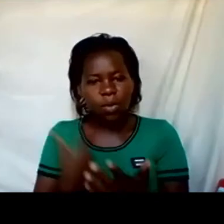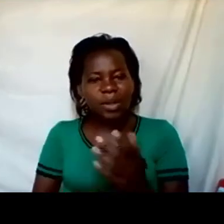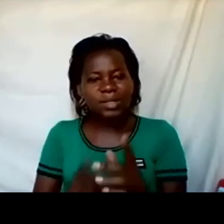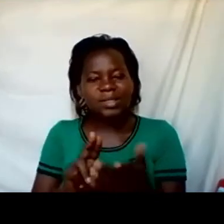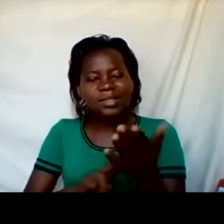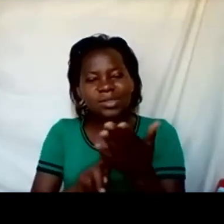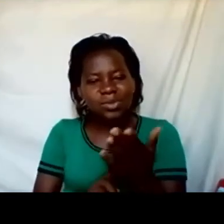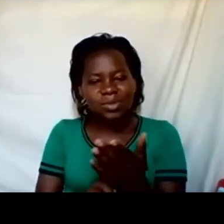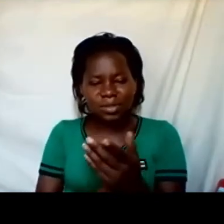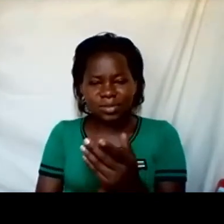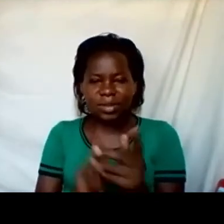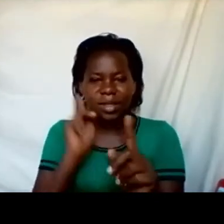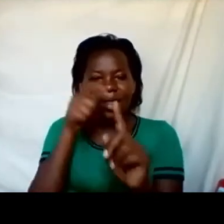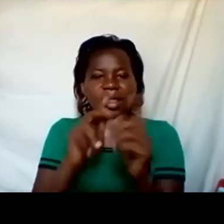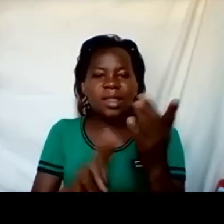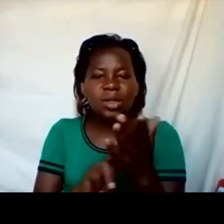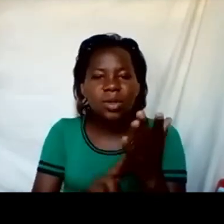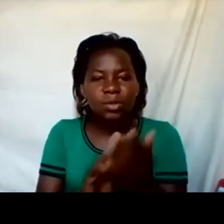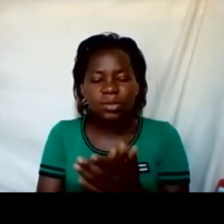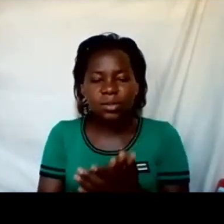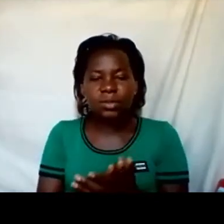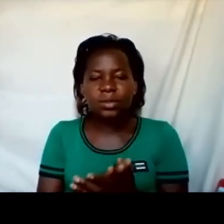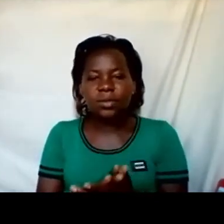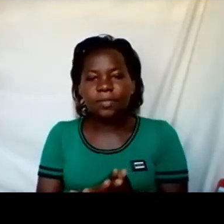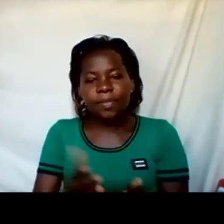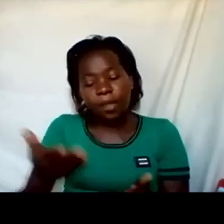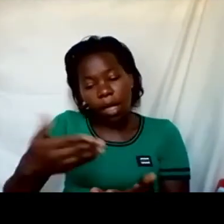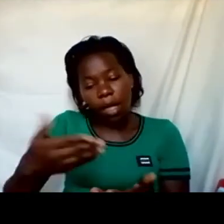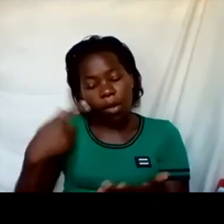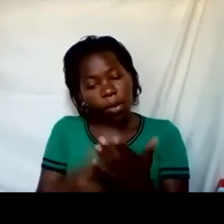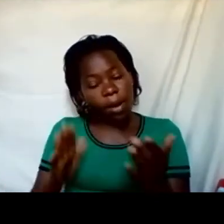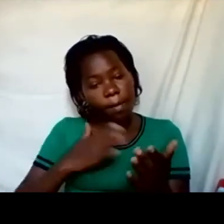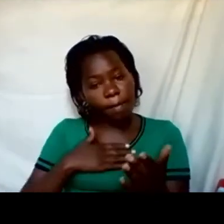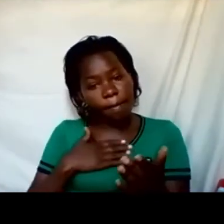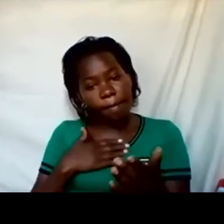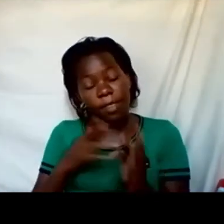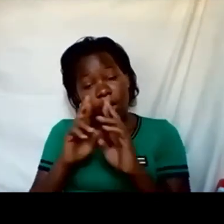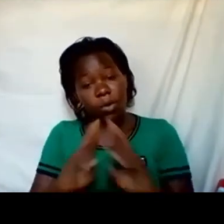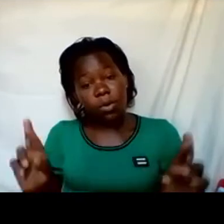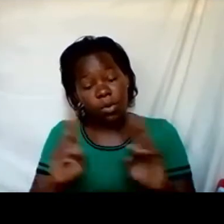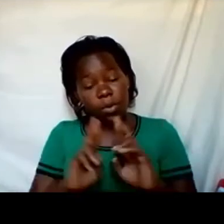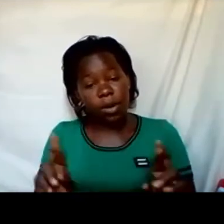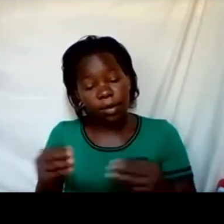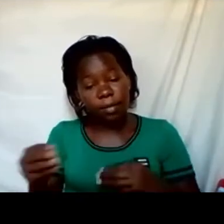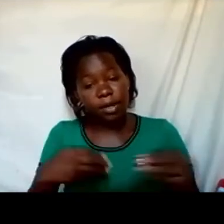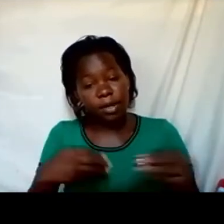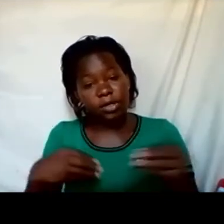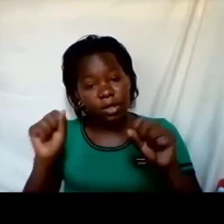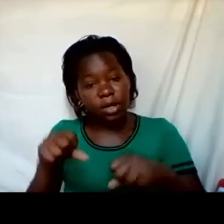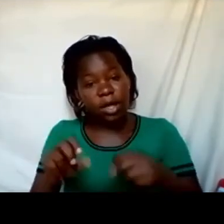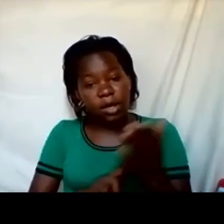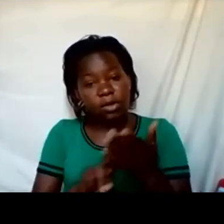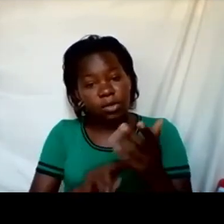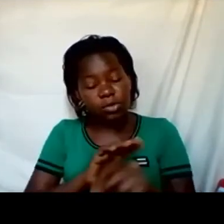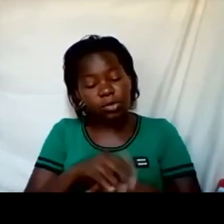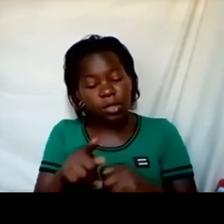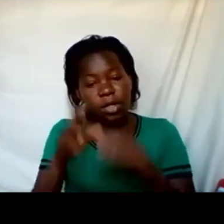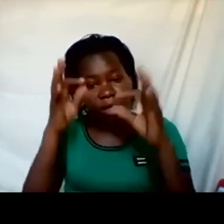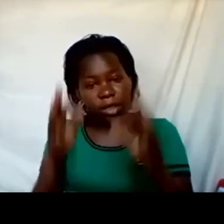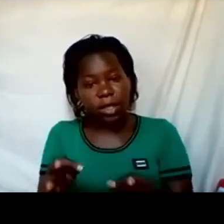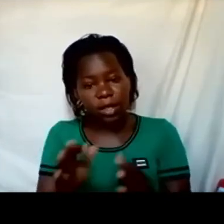for that product. What do I have at my disposal, readily available materials that I can use to produce this product, and how can